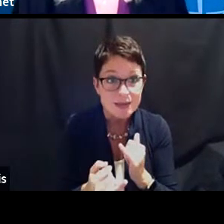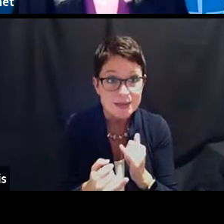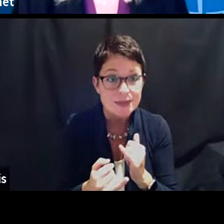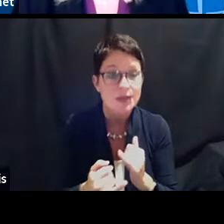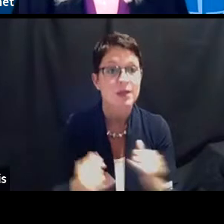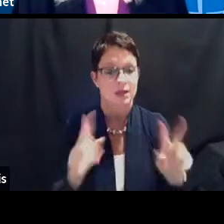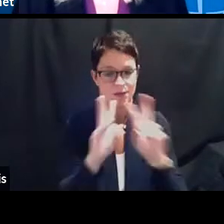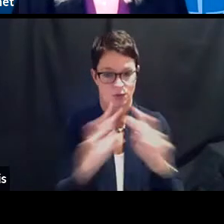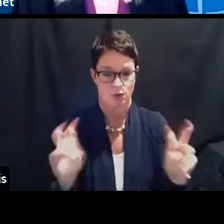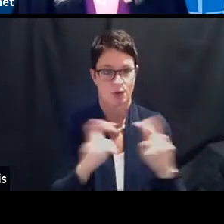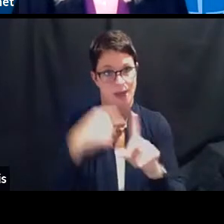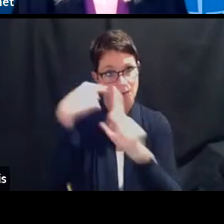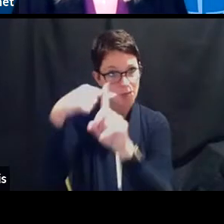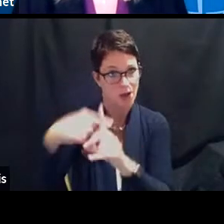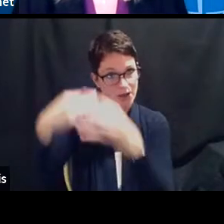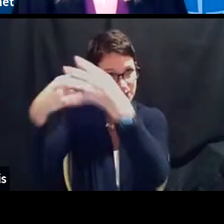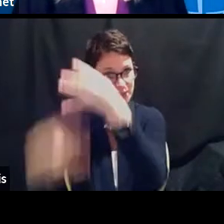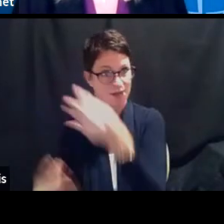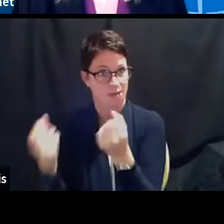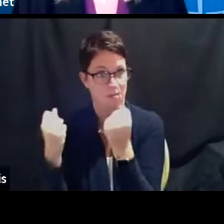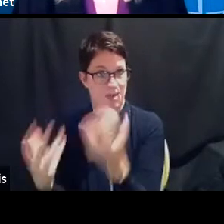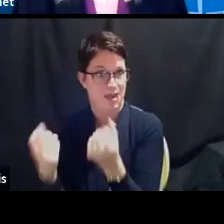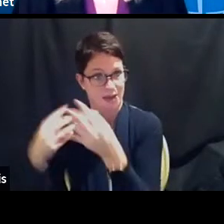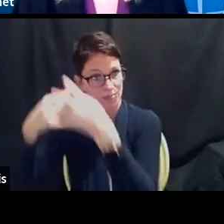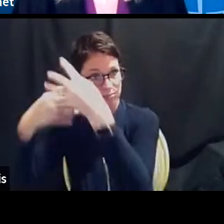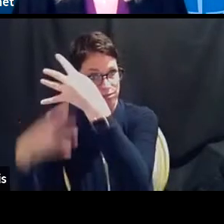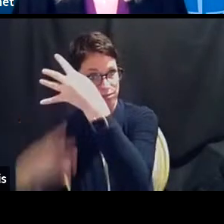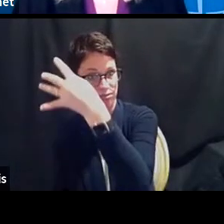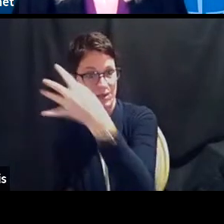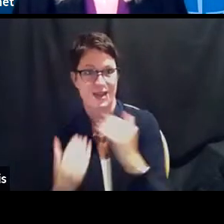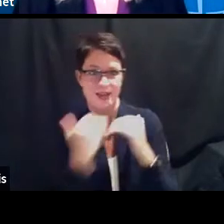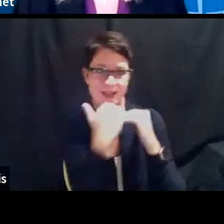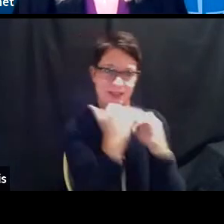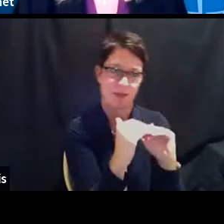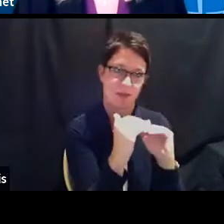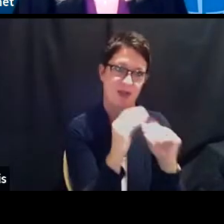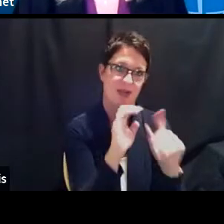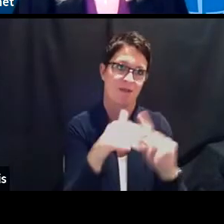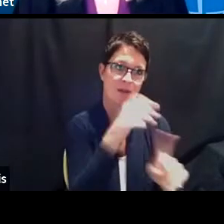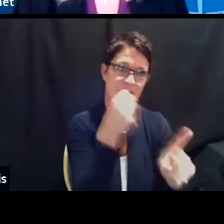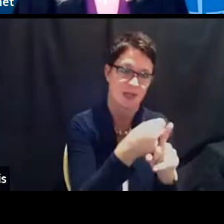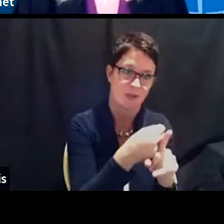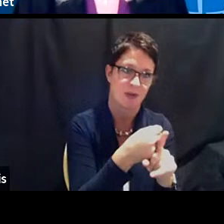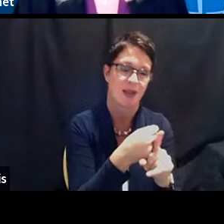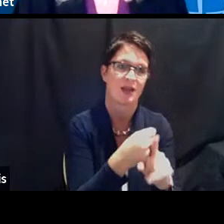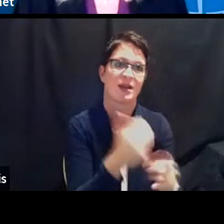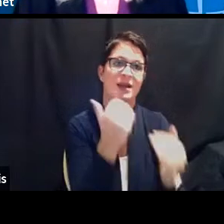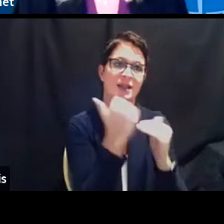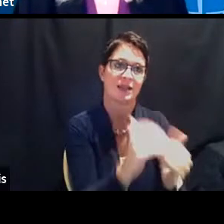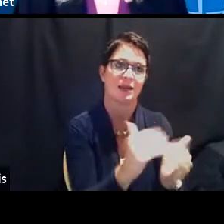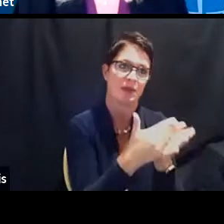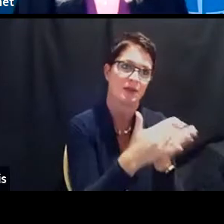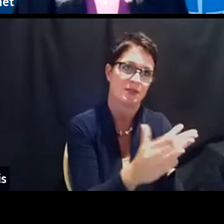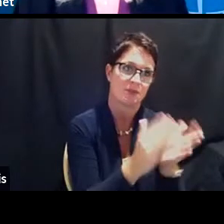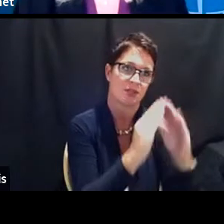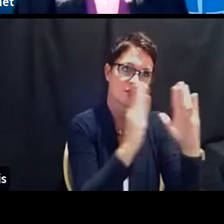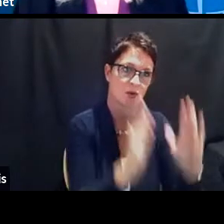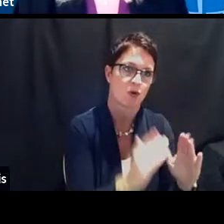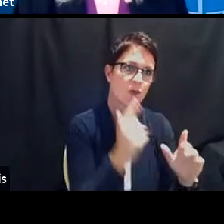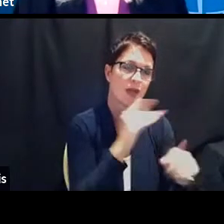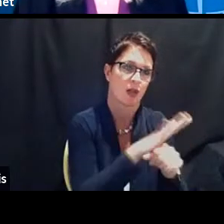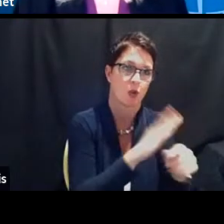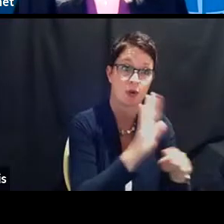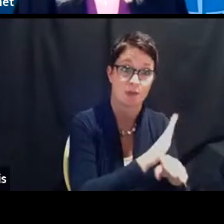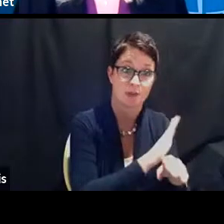look at all of those positives and you couple that with minimal environmental impact and limited displacement of homes and local businesses,